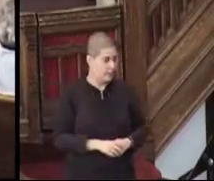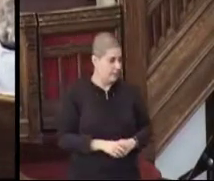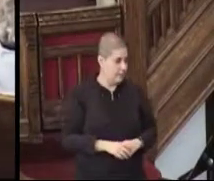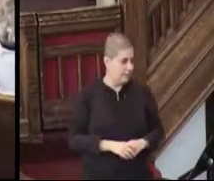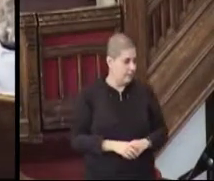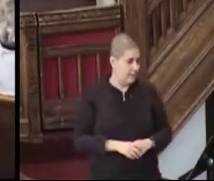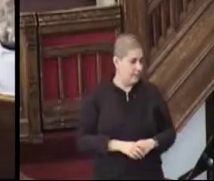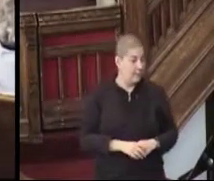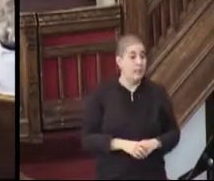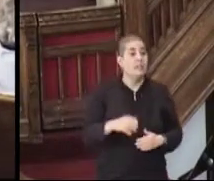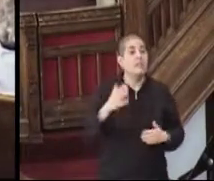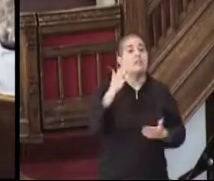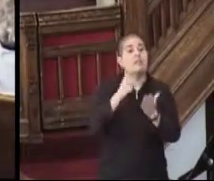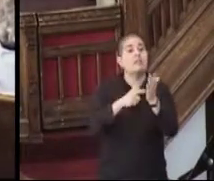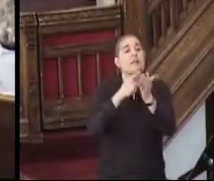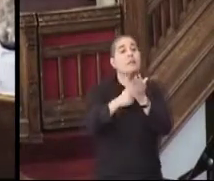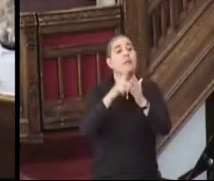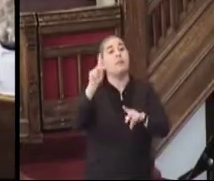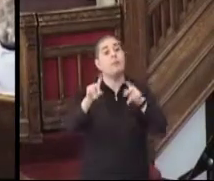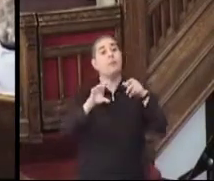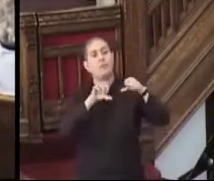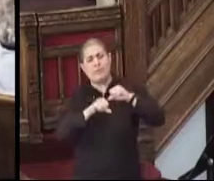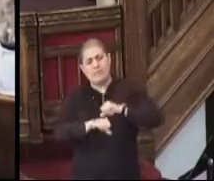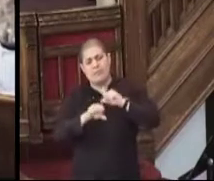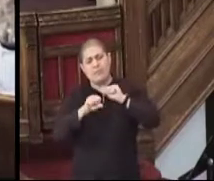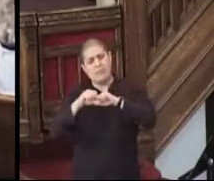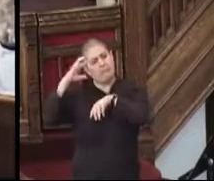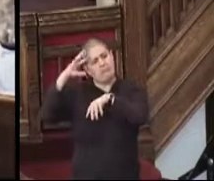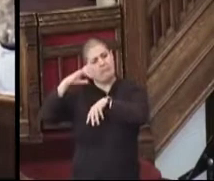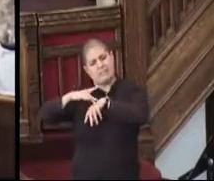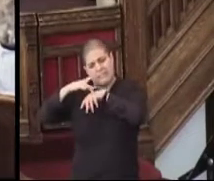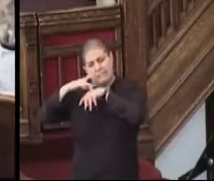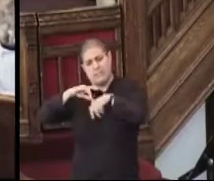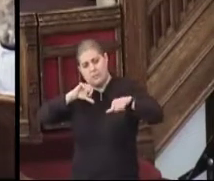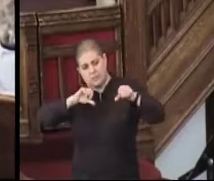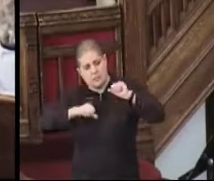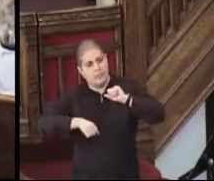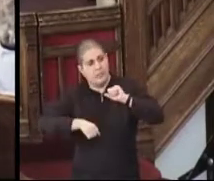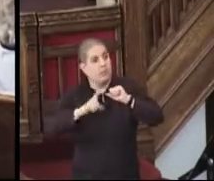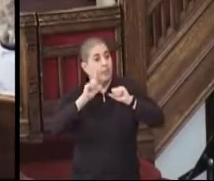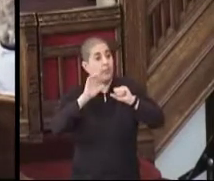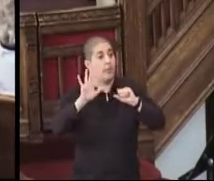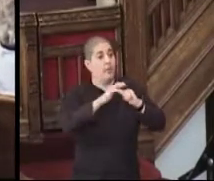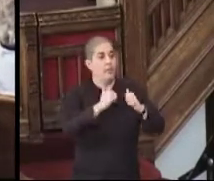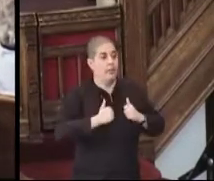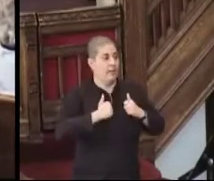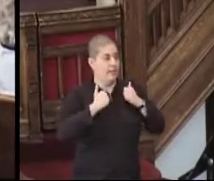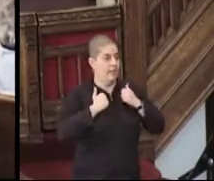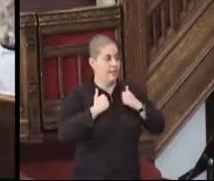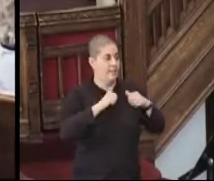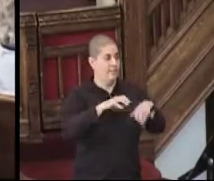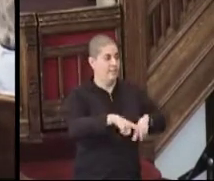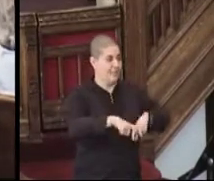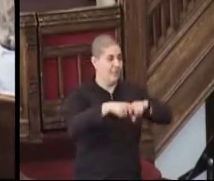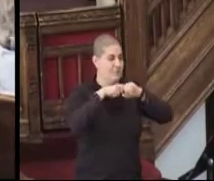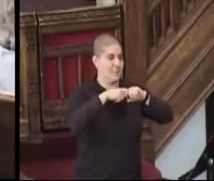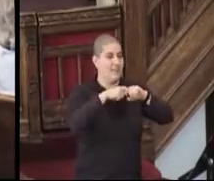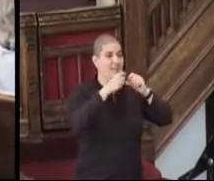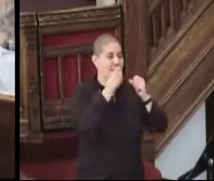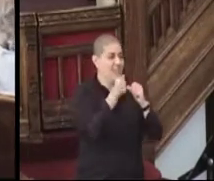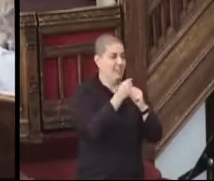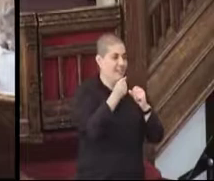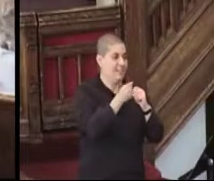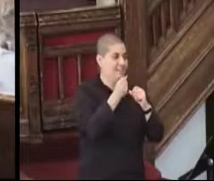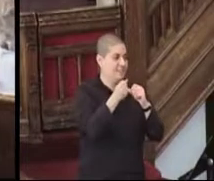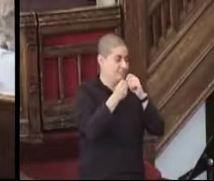Sometimes people grieve so much that they put their lives on hold. And I see that especially when relationships